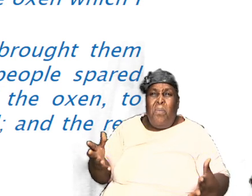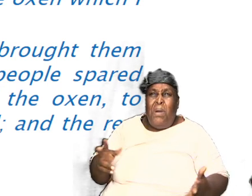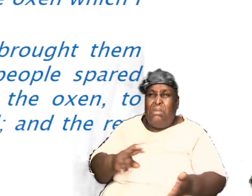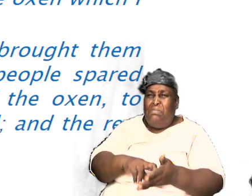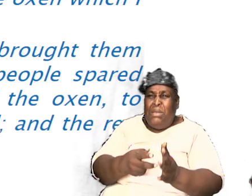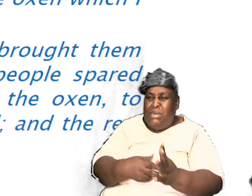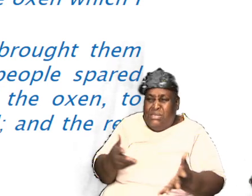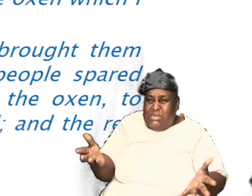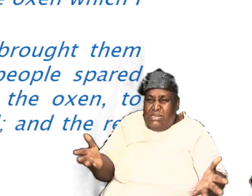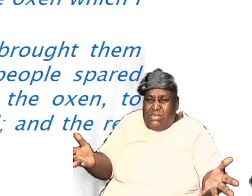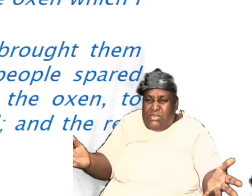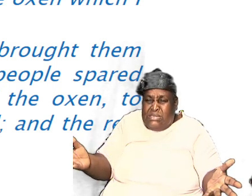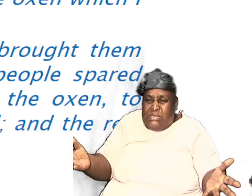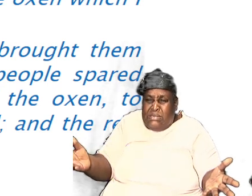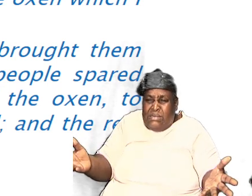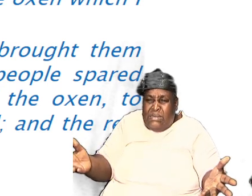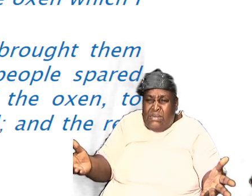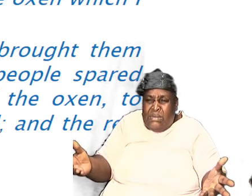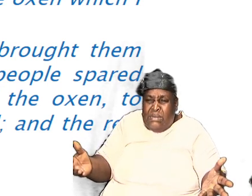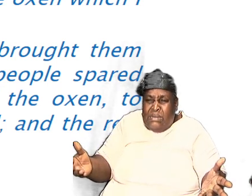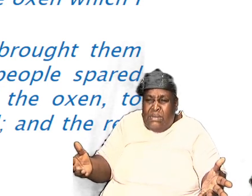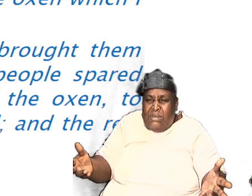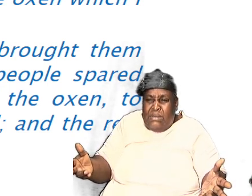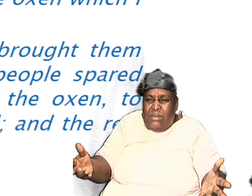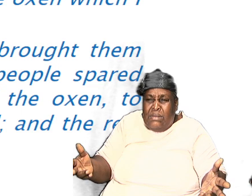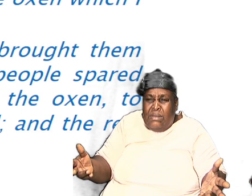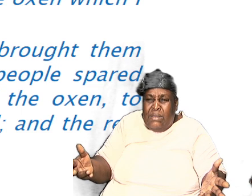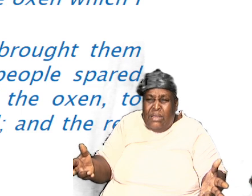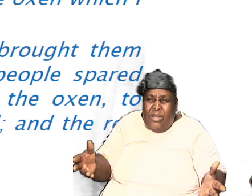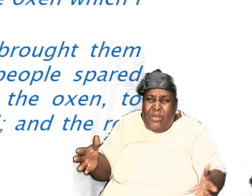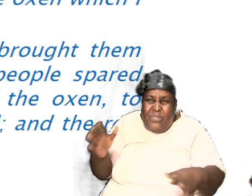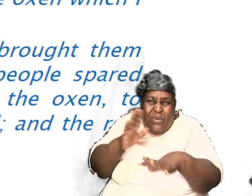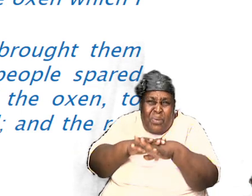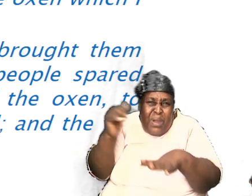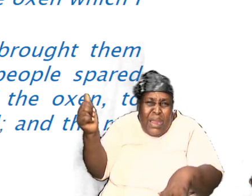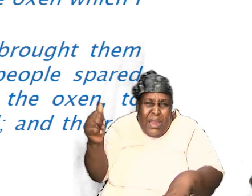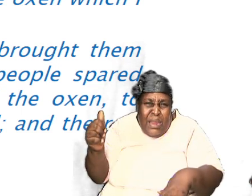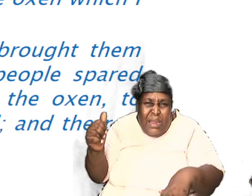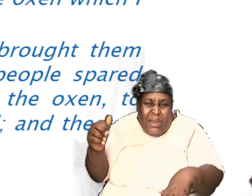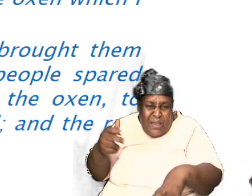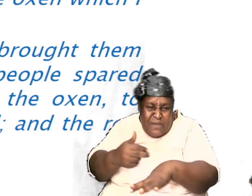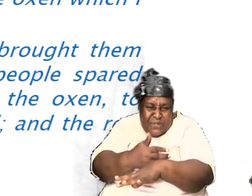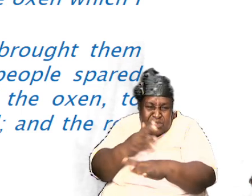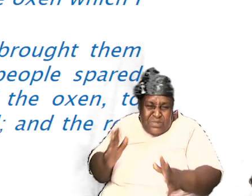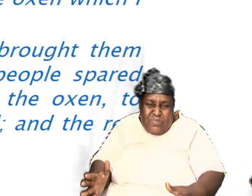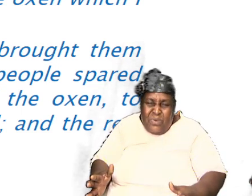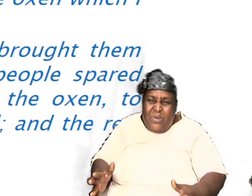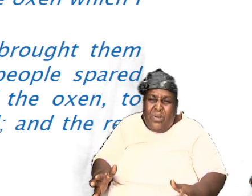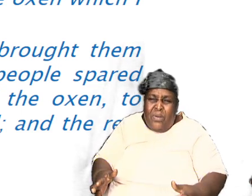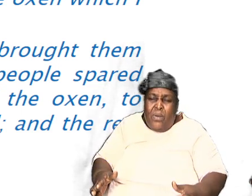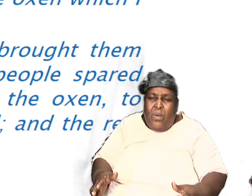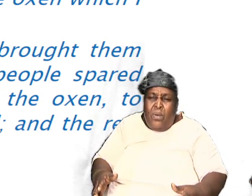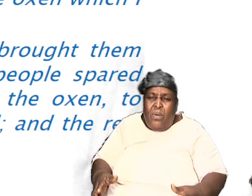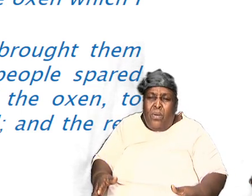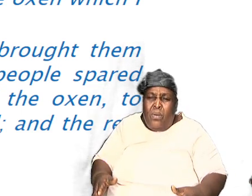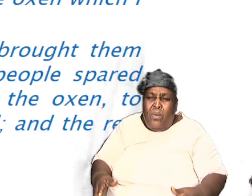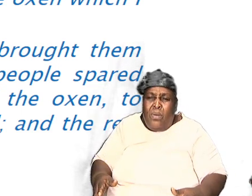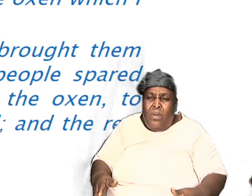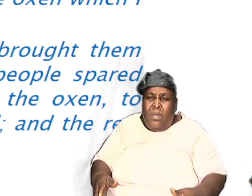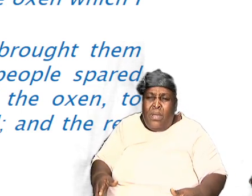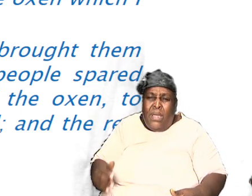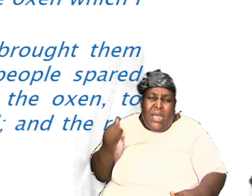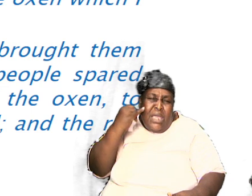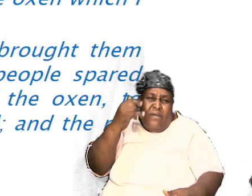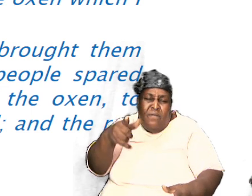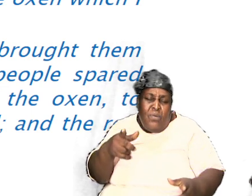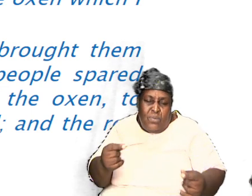then the greeting? If you come on, if you perform the command of the Lord, where them people come from, you are bleating